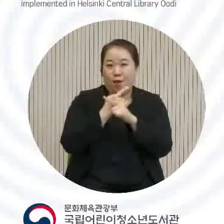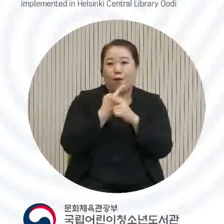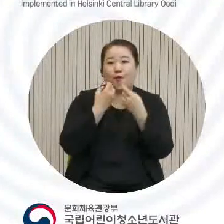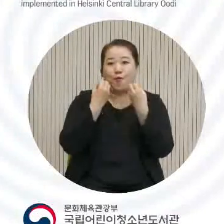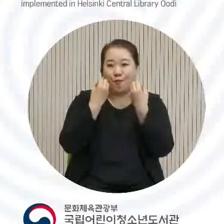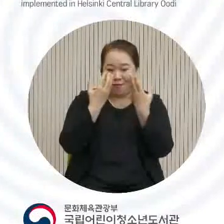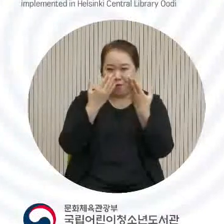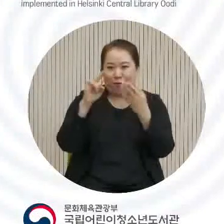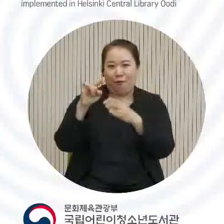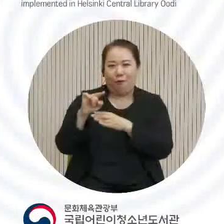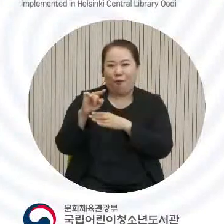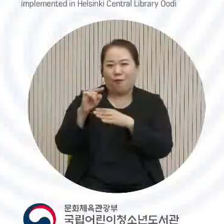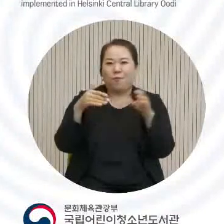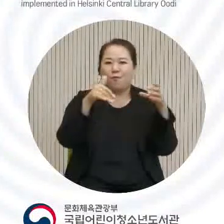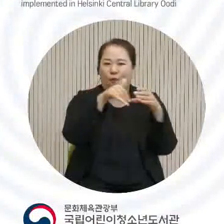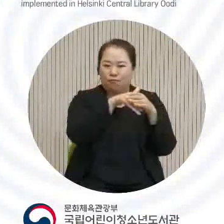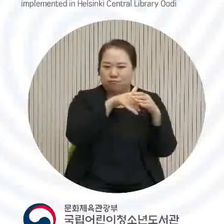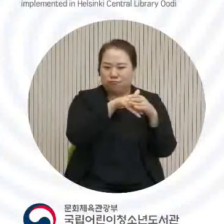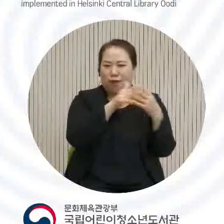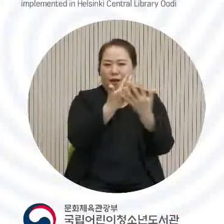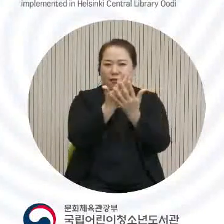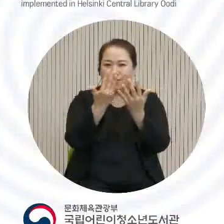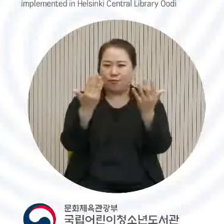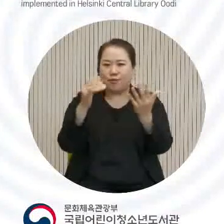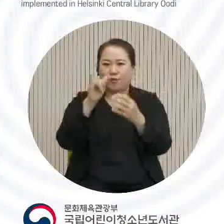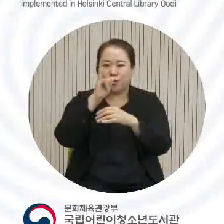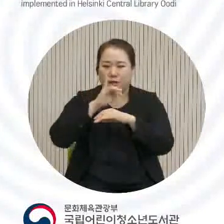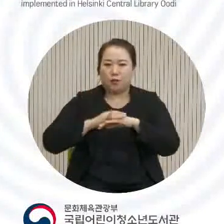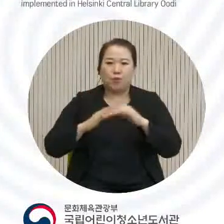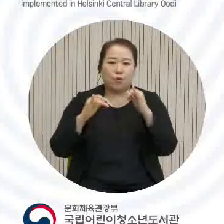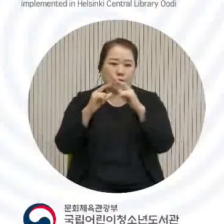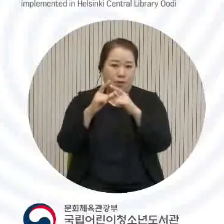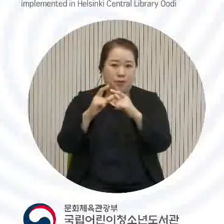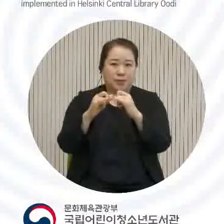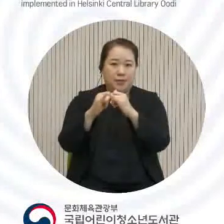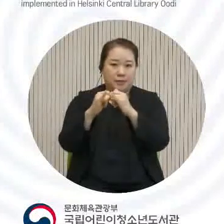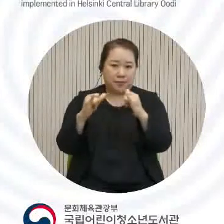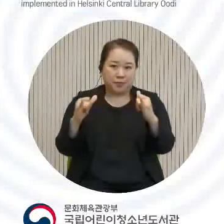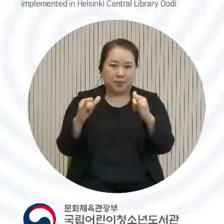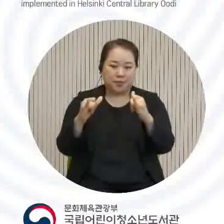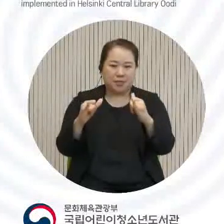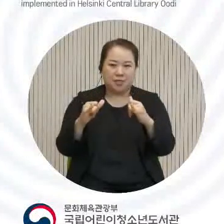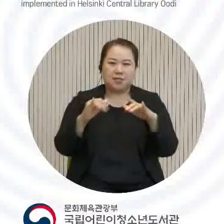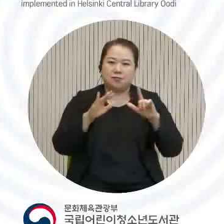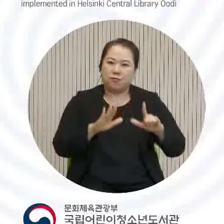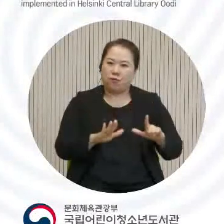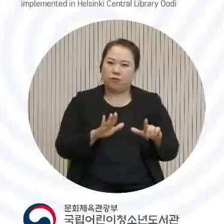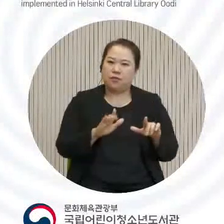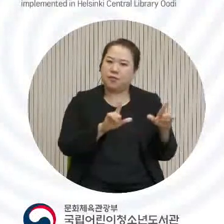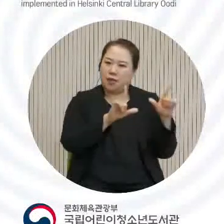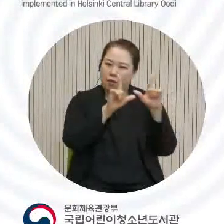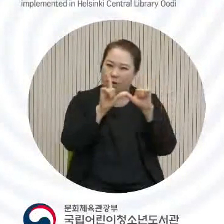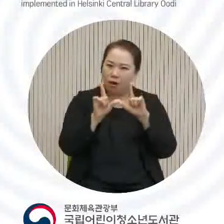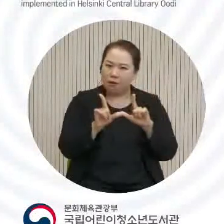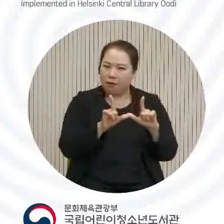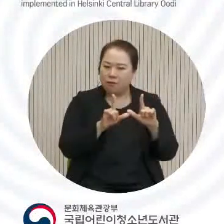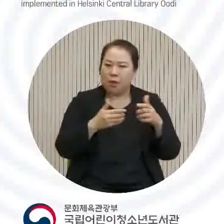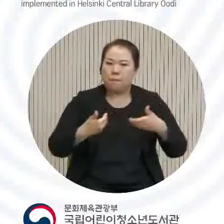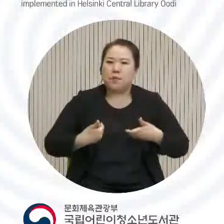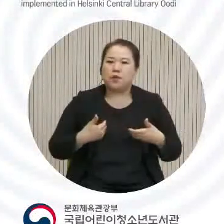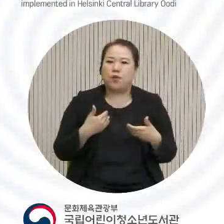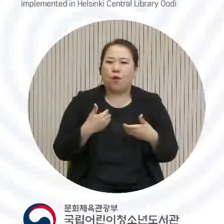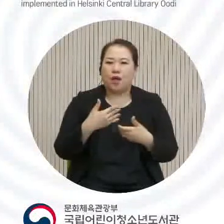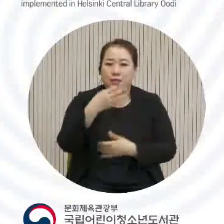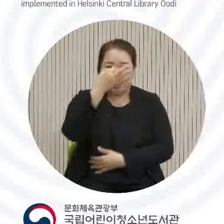showcase literature and encourage the citizens to learn important skills needed in modern society. OD